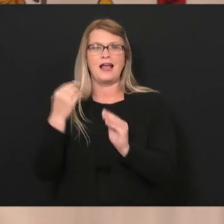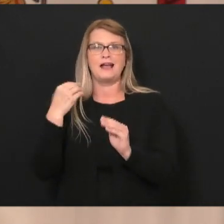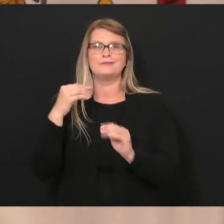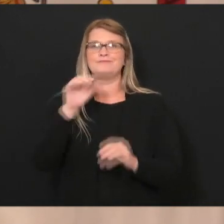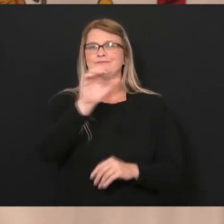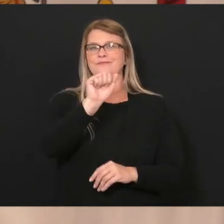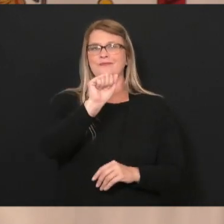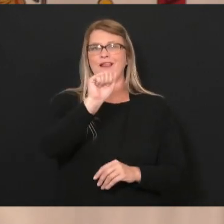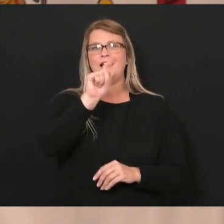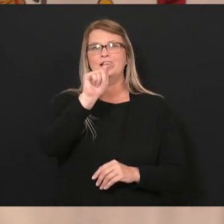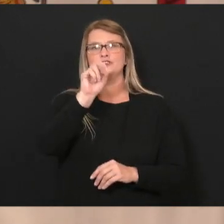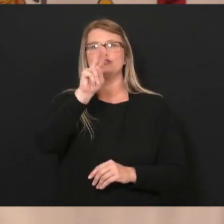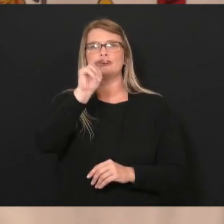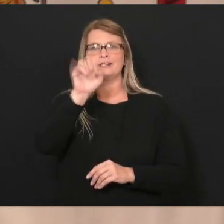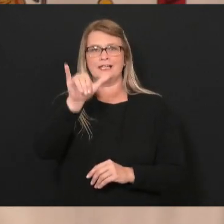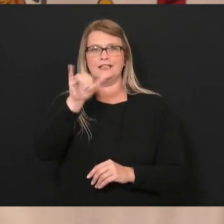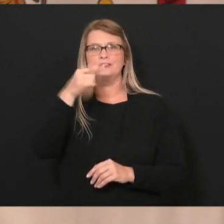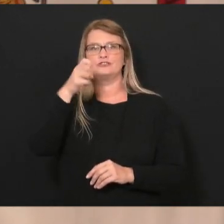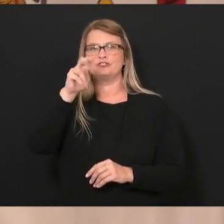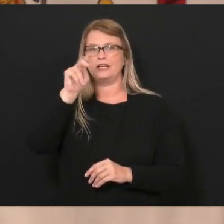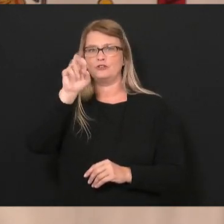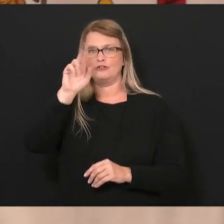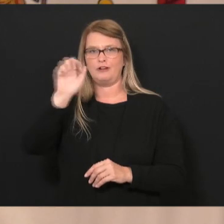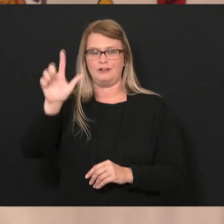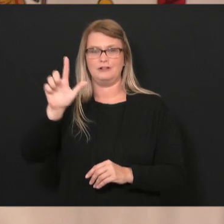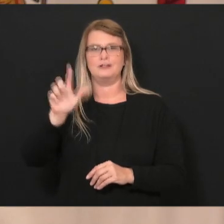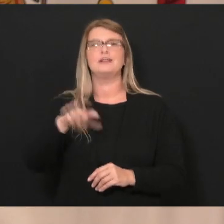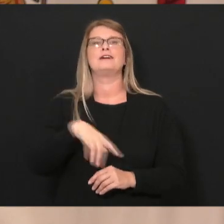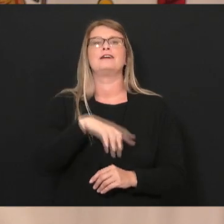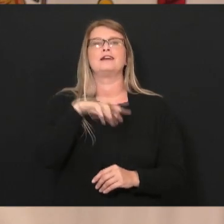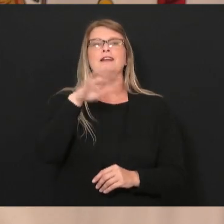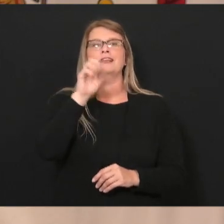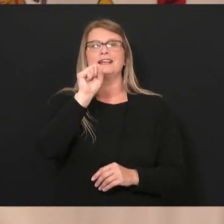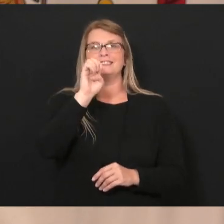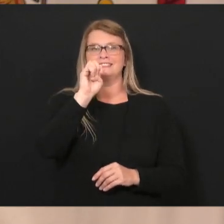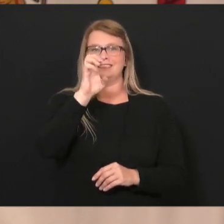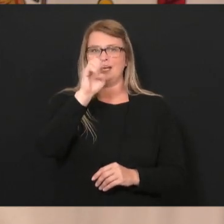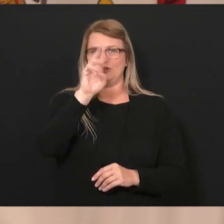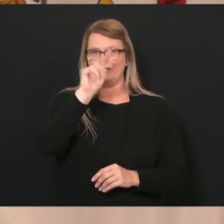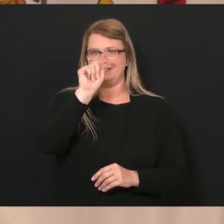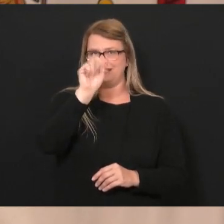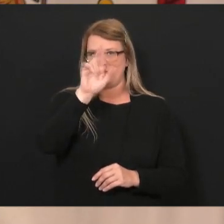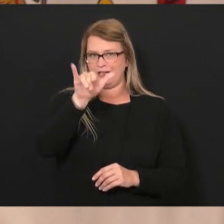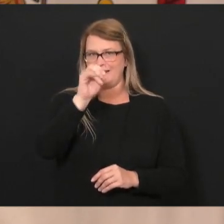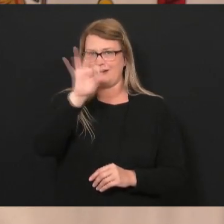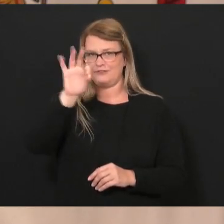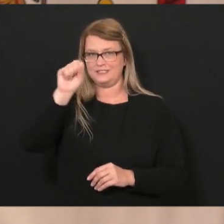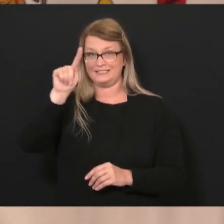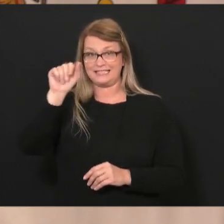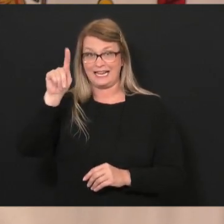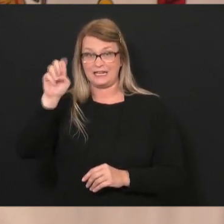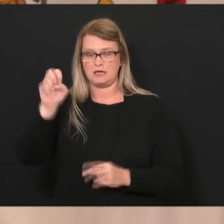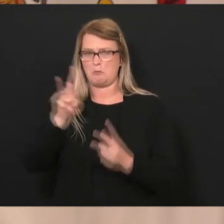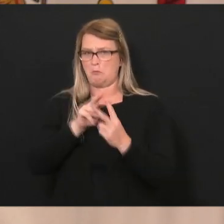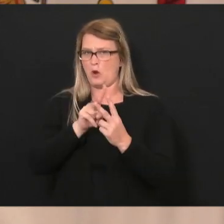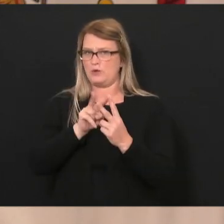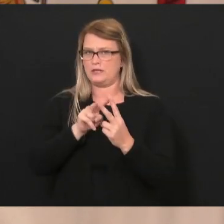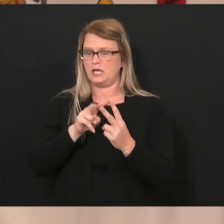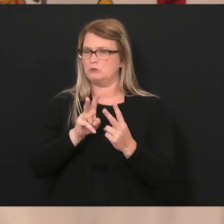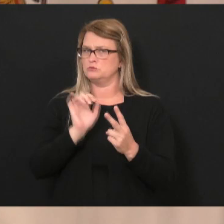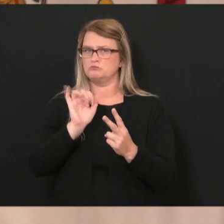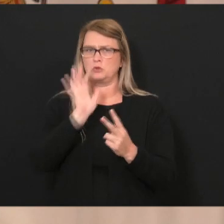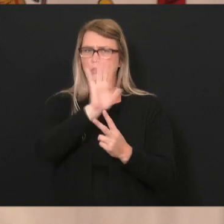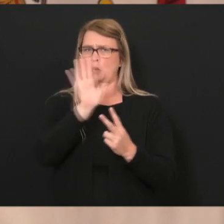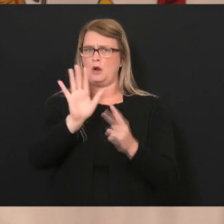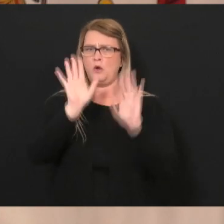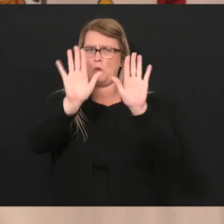General Patrick Morrissey and our Secretary of State Mike Warner have done a marvelous job. They you know, we all